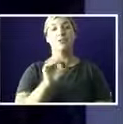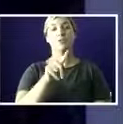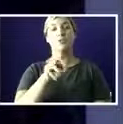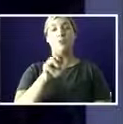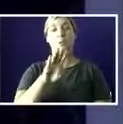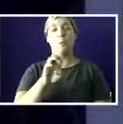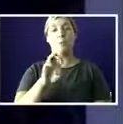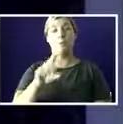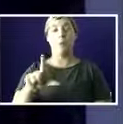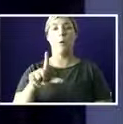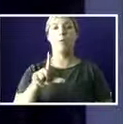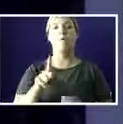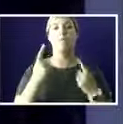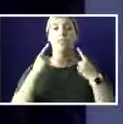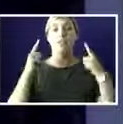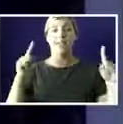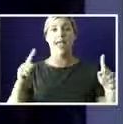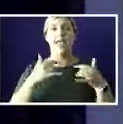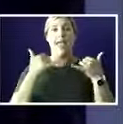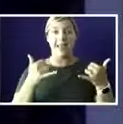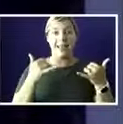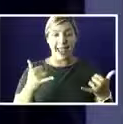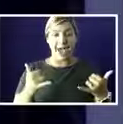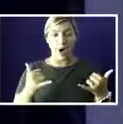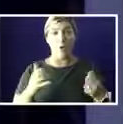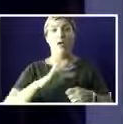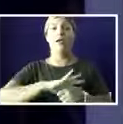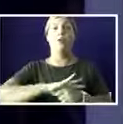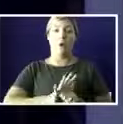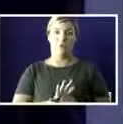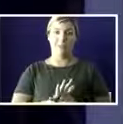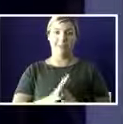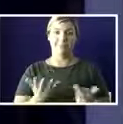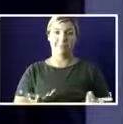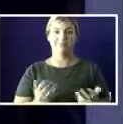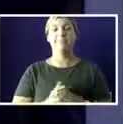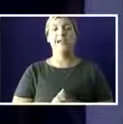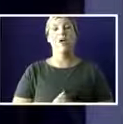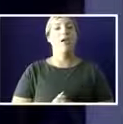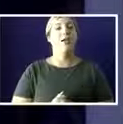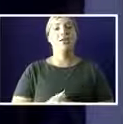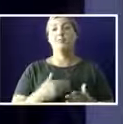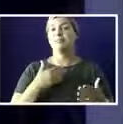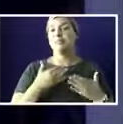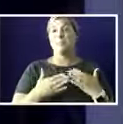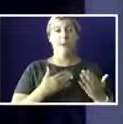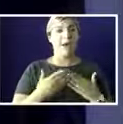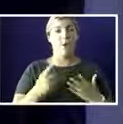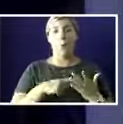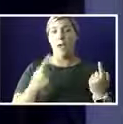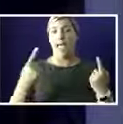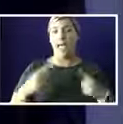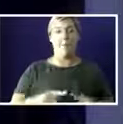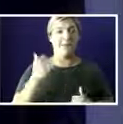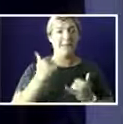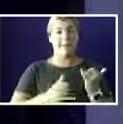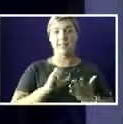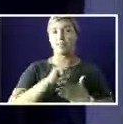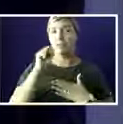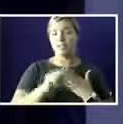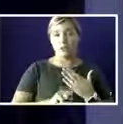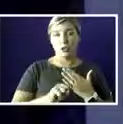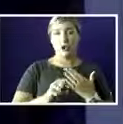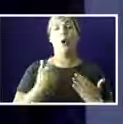global pandemic to top it all. Regardless of the chaos in the final semester together, we all experienced the